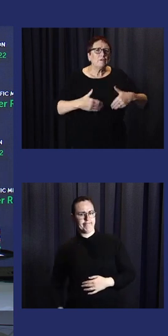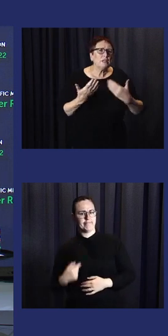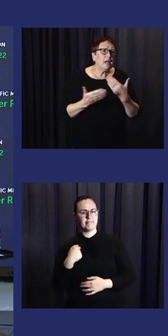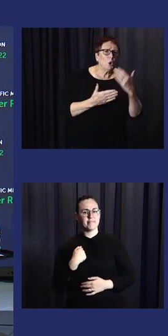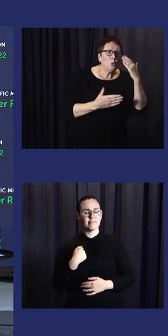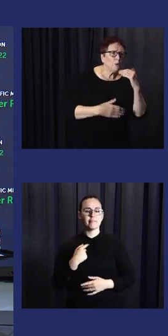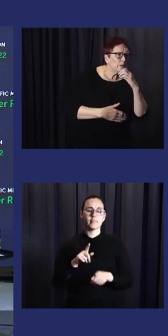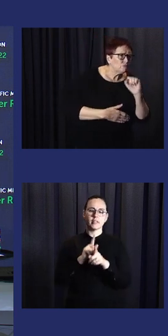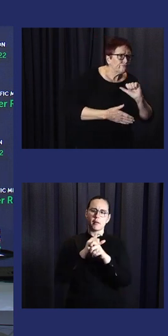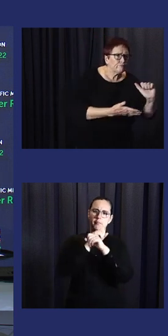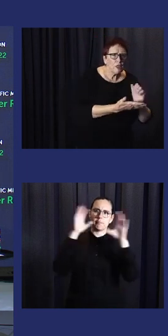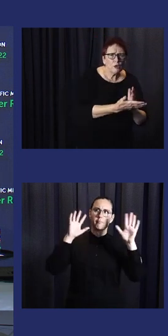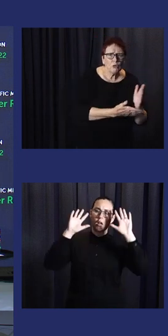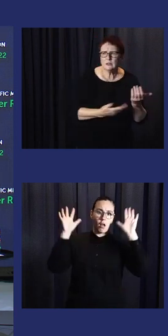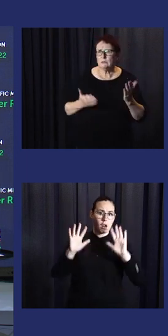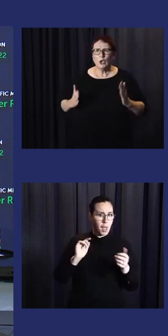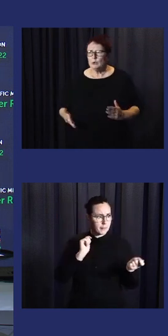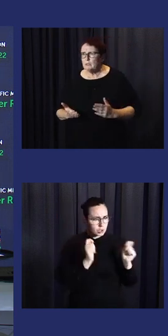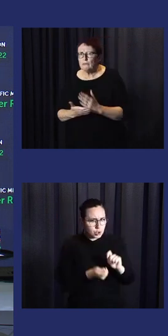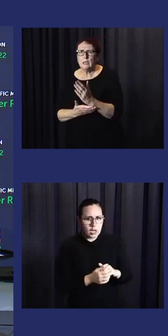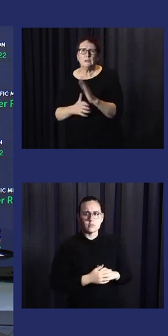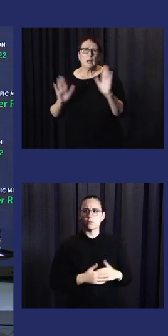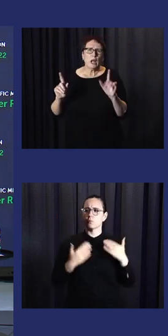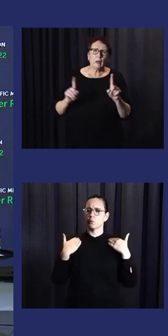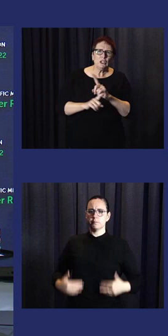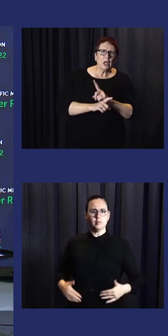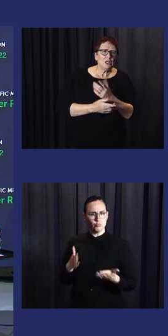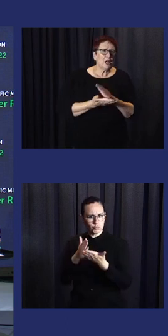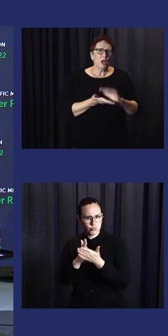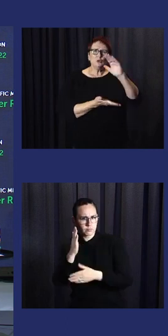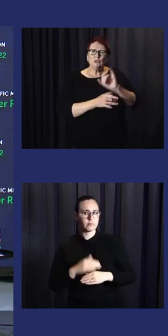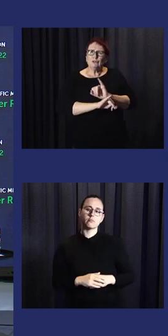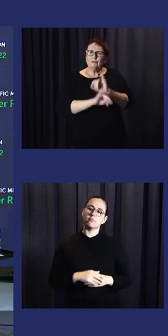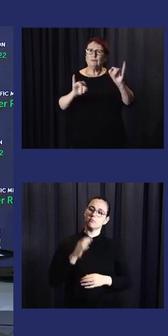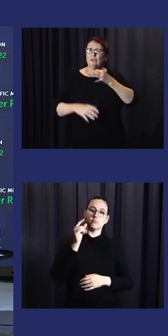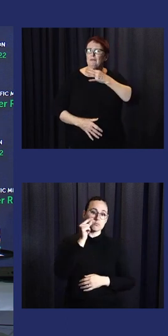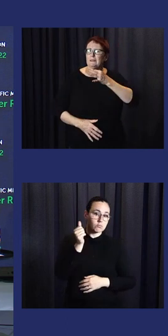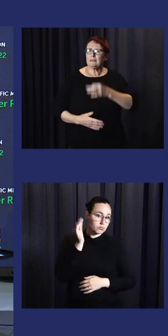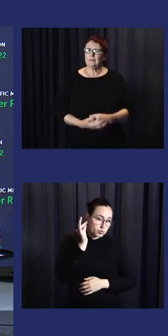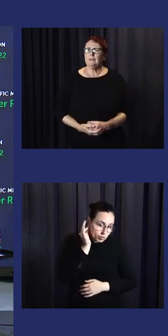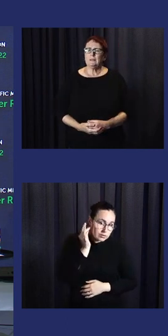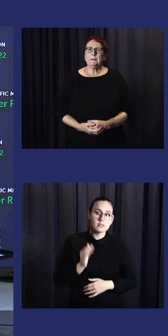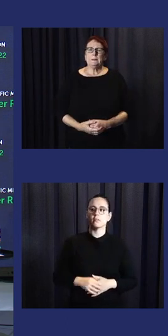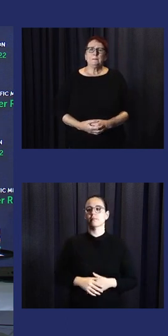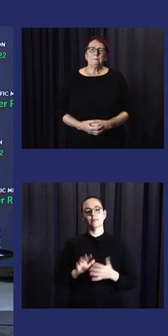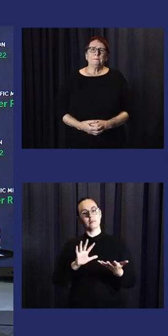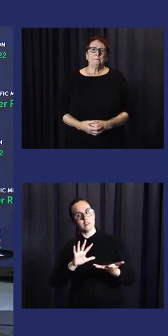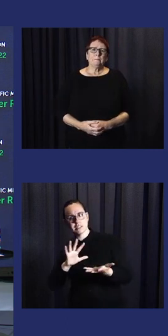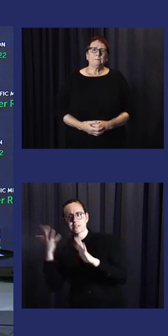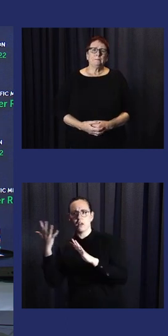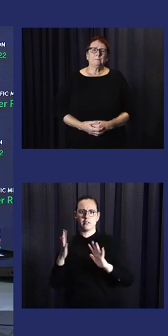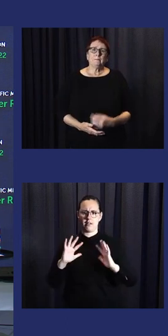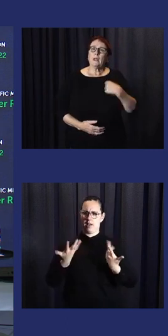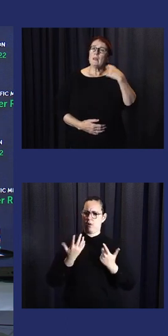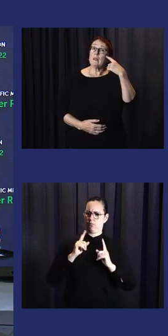on human rights, on climate change, and on disaster risk and reduction and response. One of the things that I